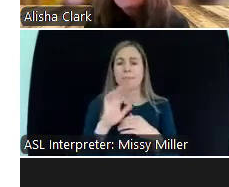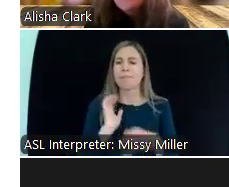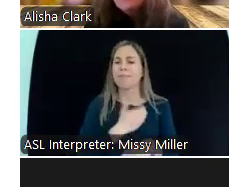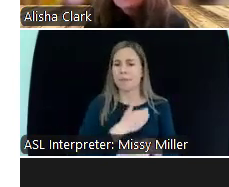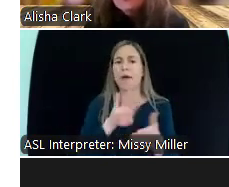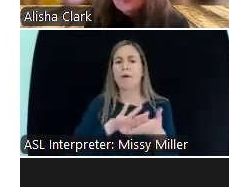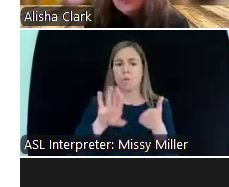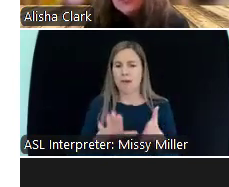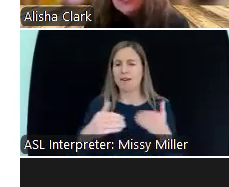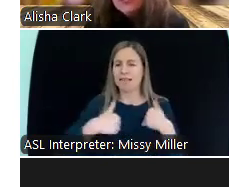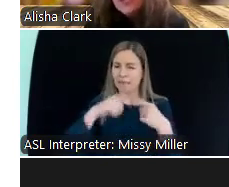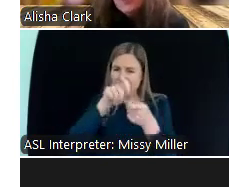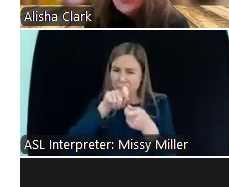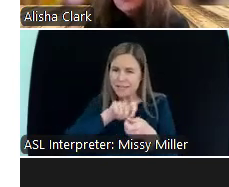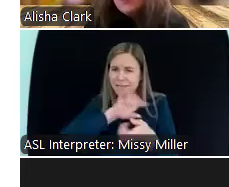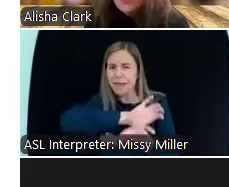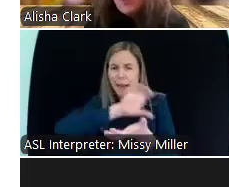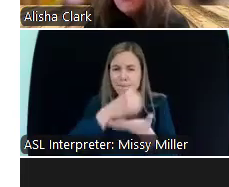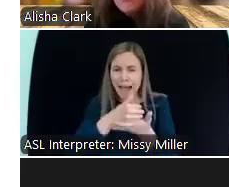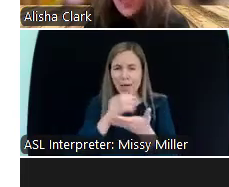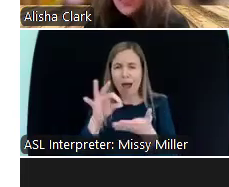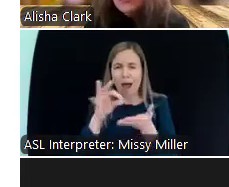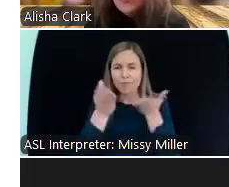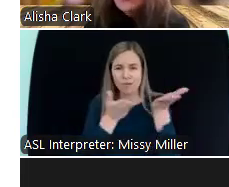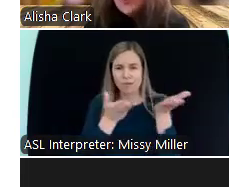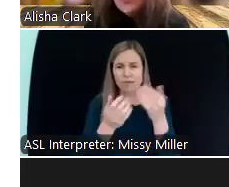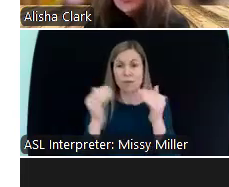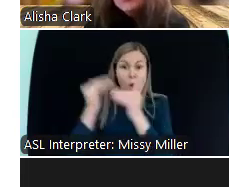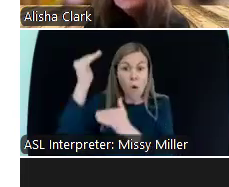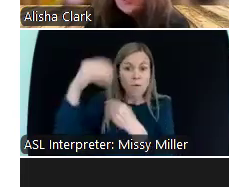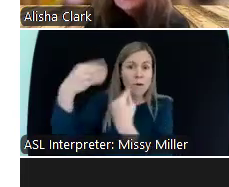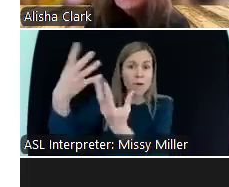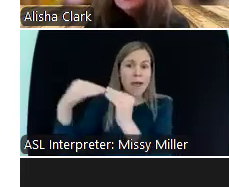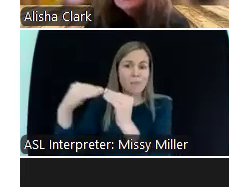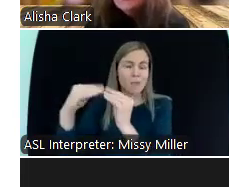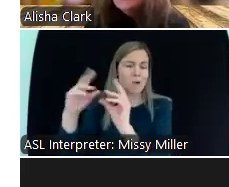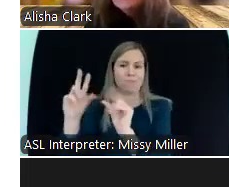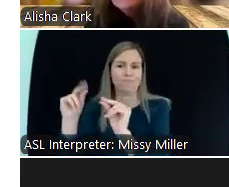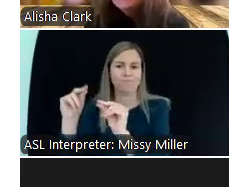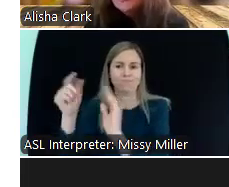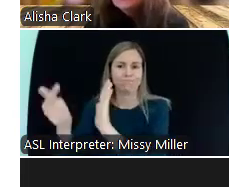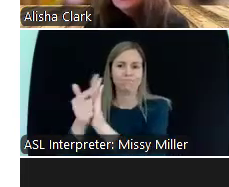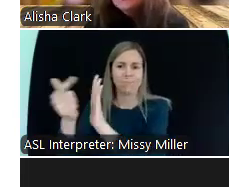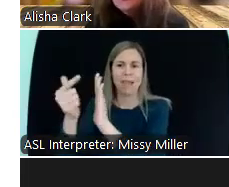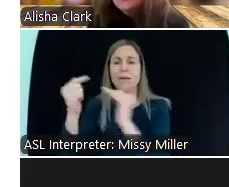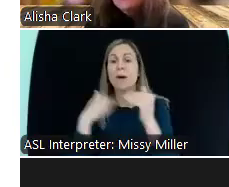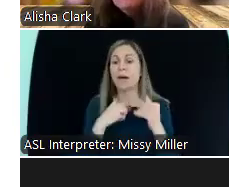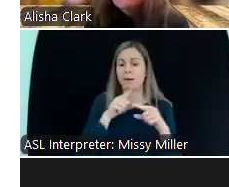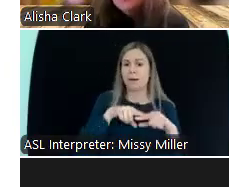certain amount of services. We cannot go over that, but it's possible, depending on the